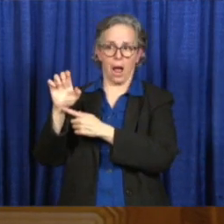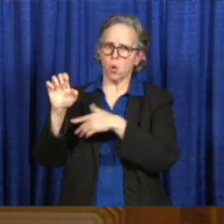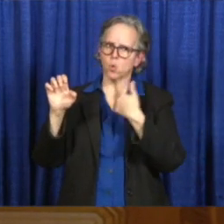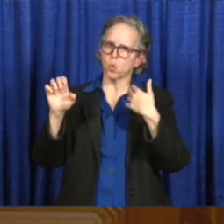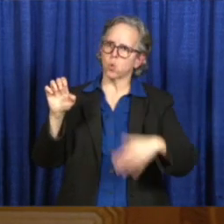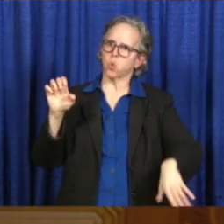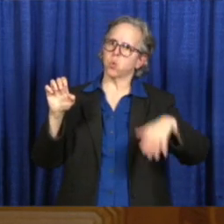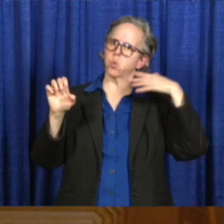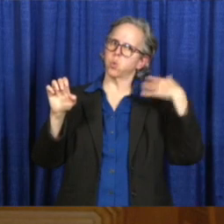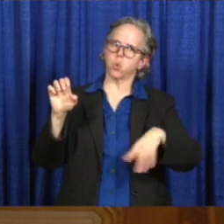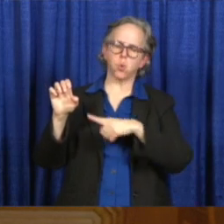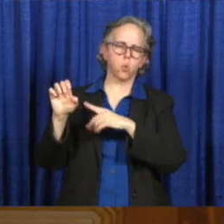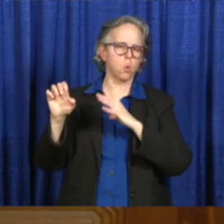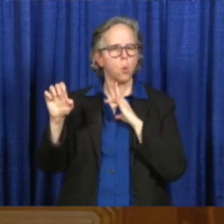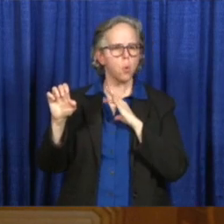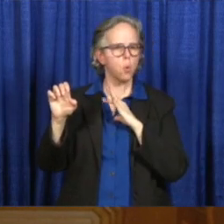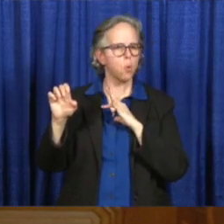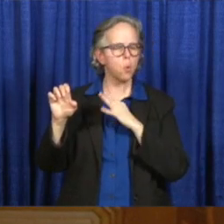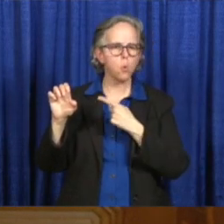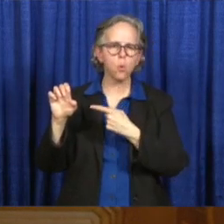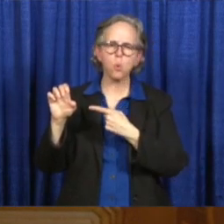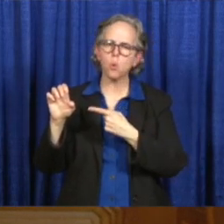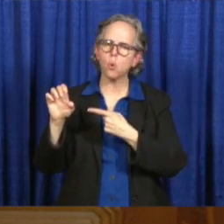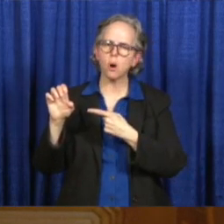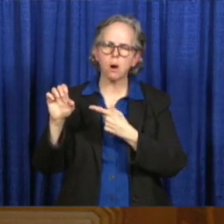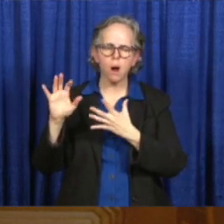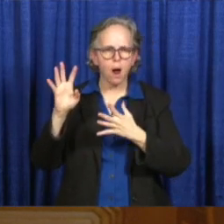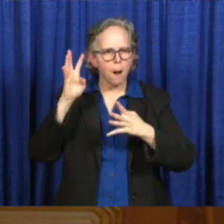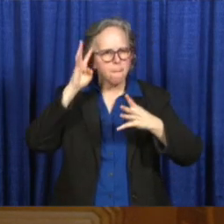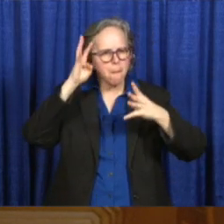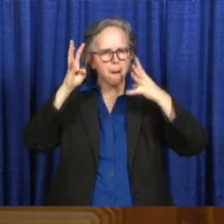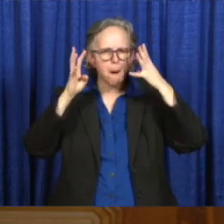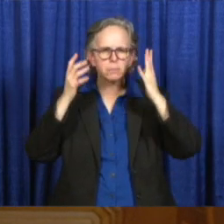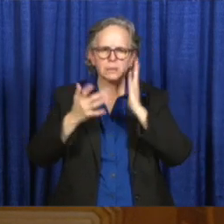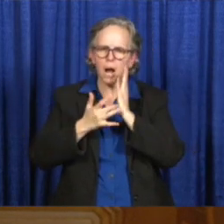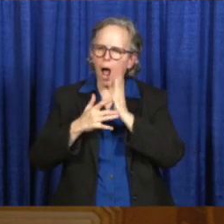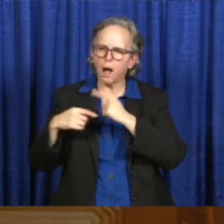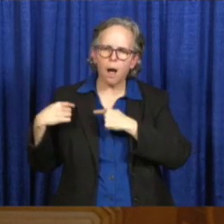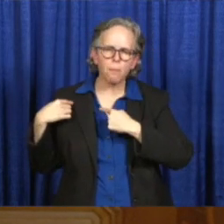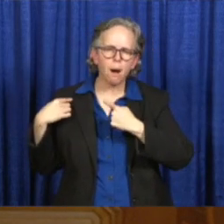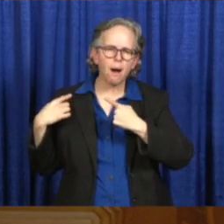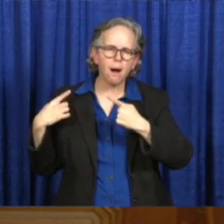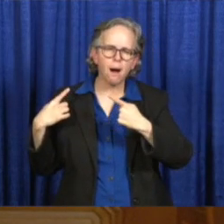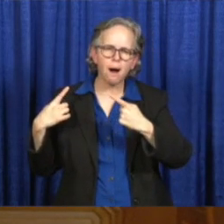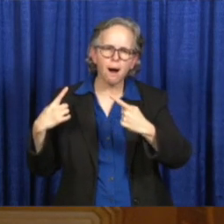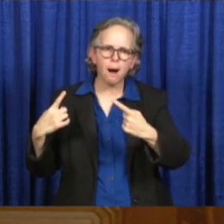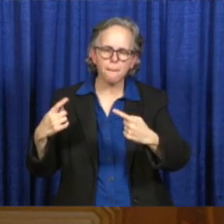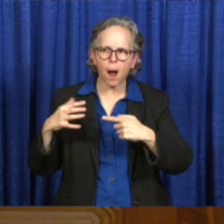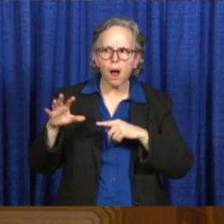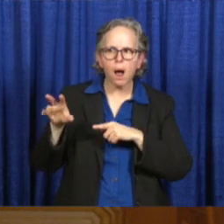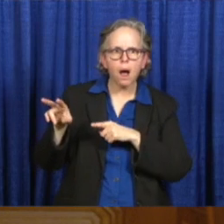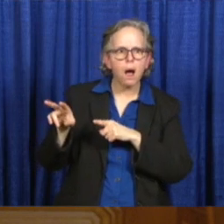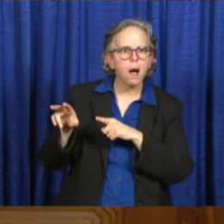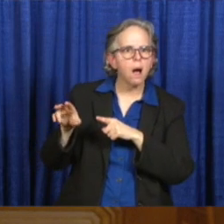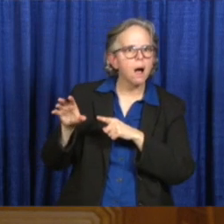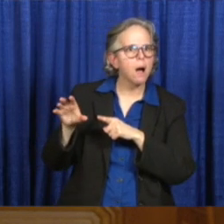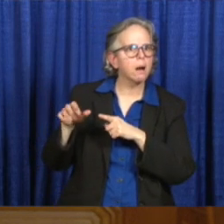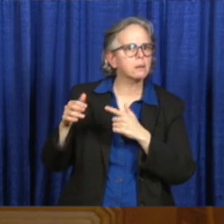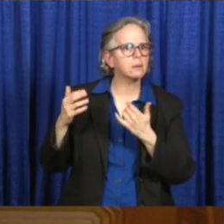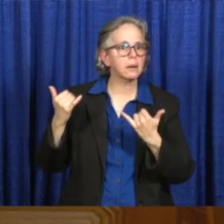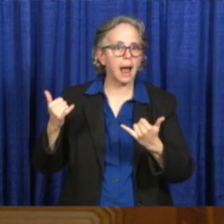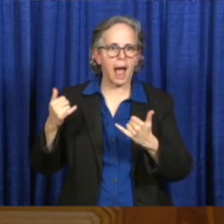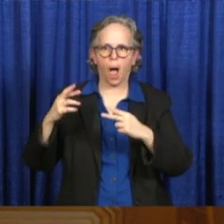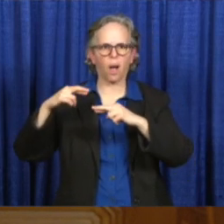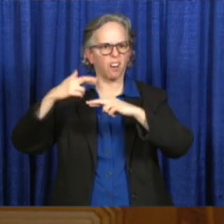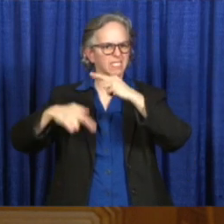Battelle's been working on this technology for a long time, but that means that we can basically recycle